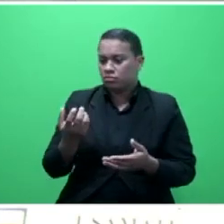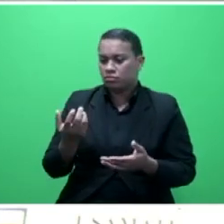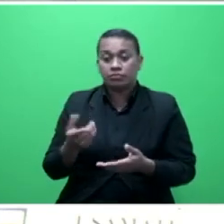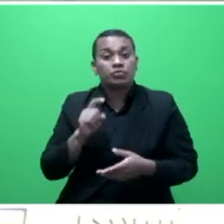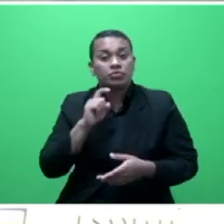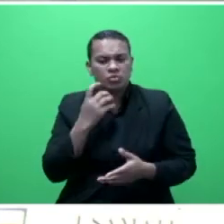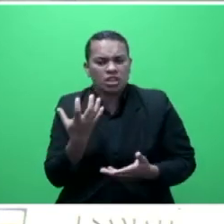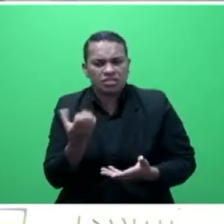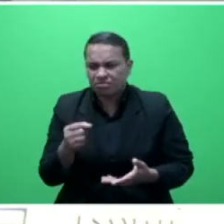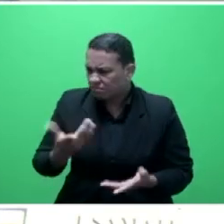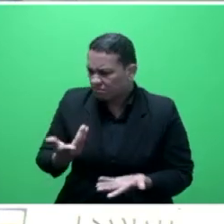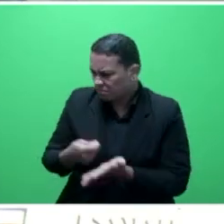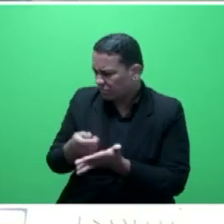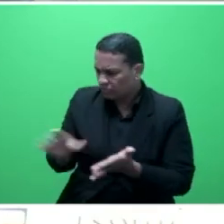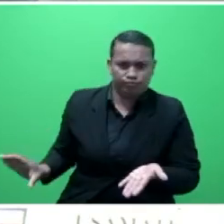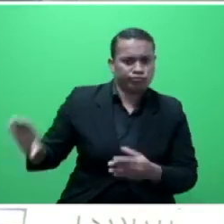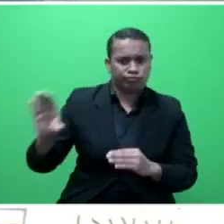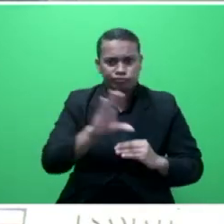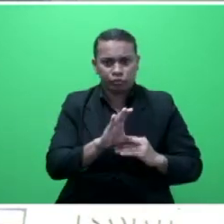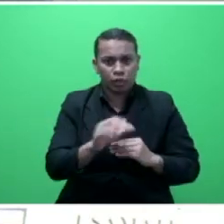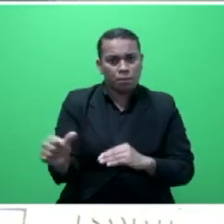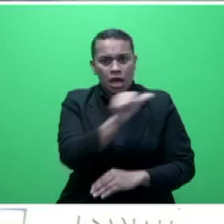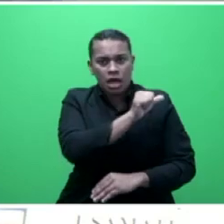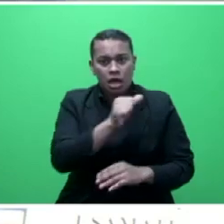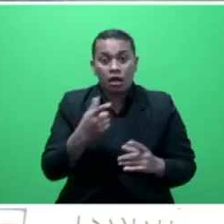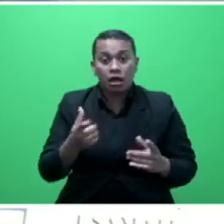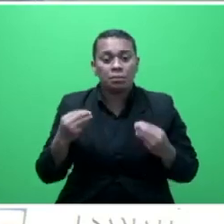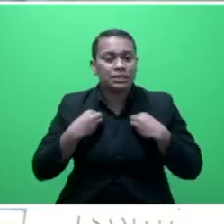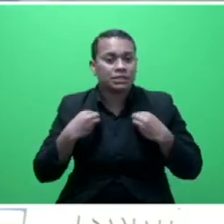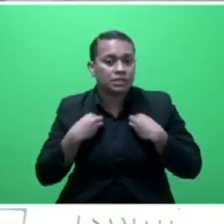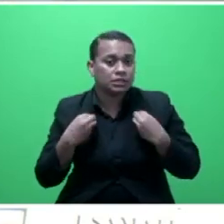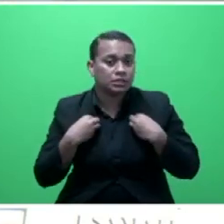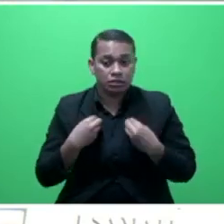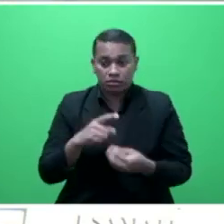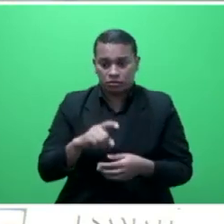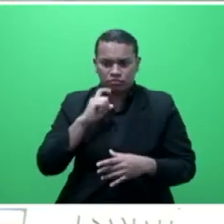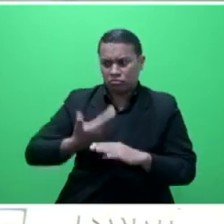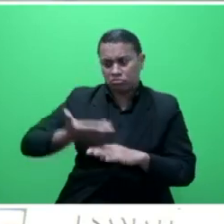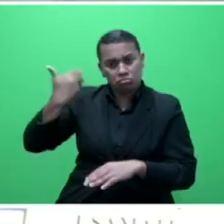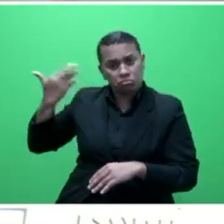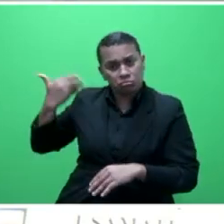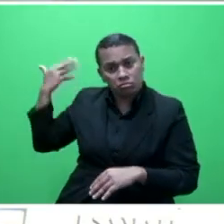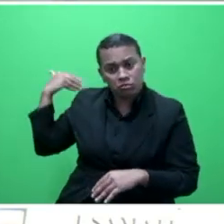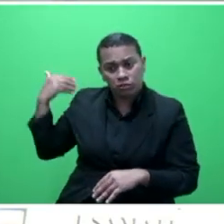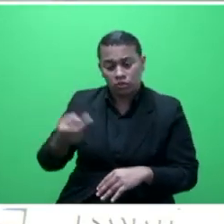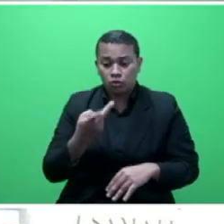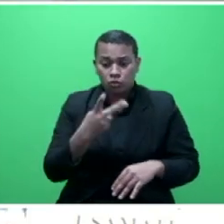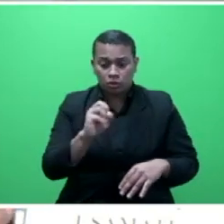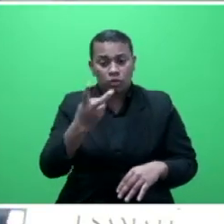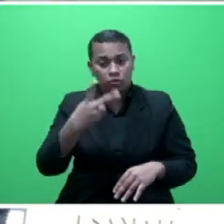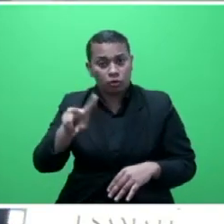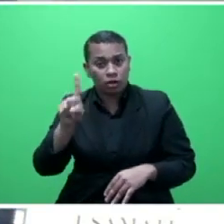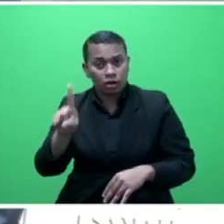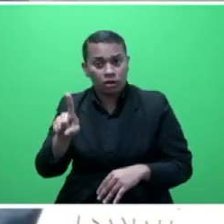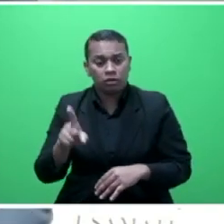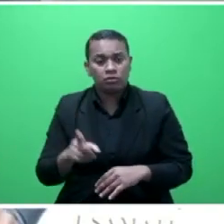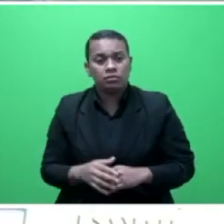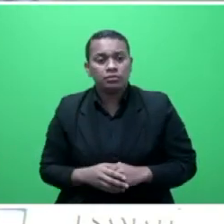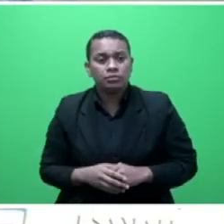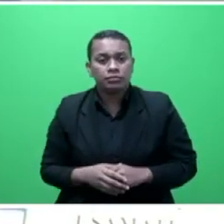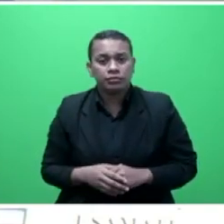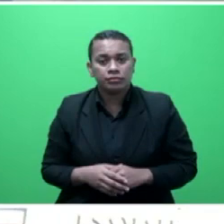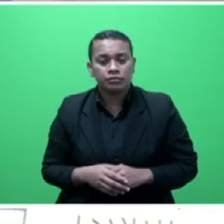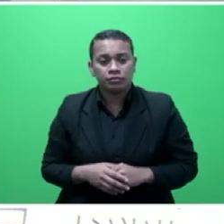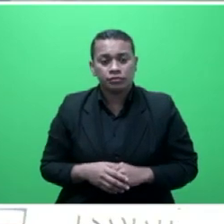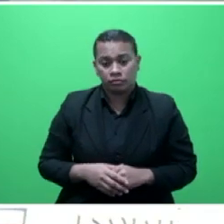2020. This additional contribution will be exempt from taxes for employees also. To further